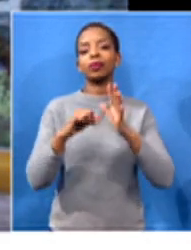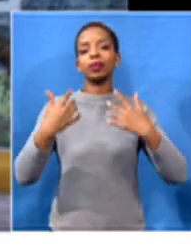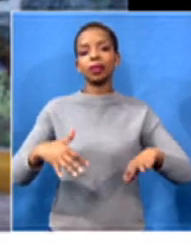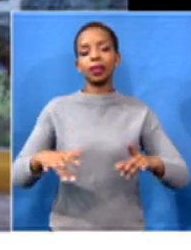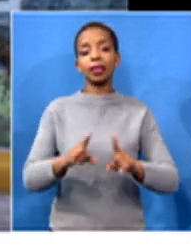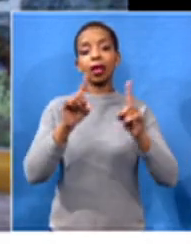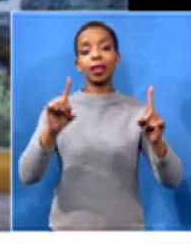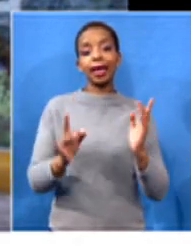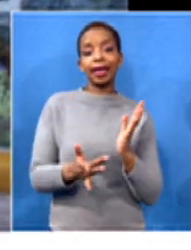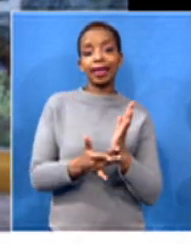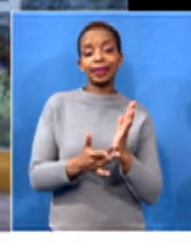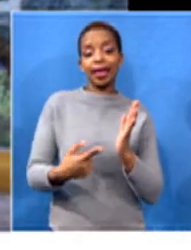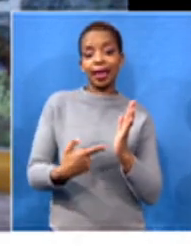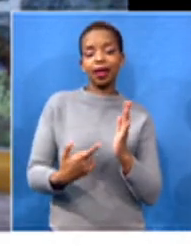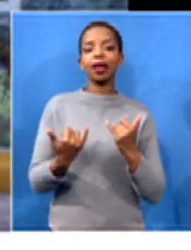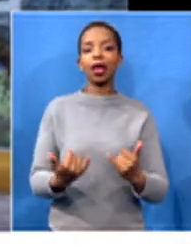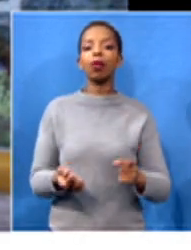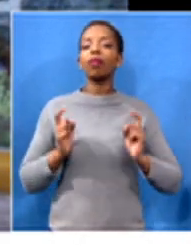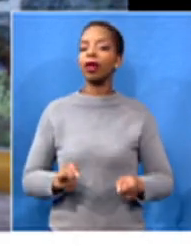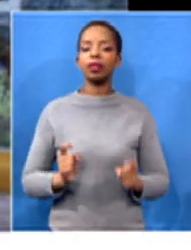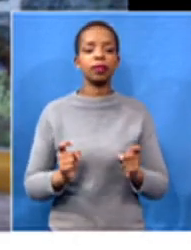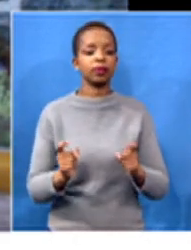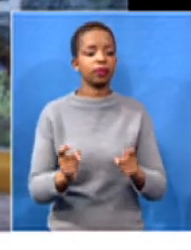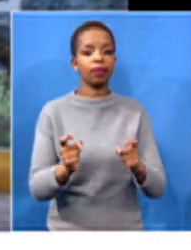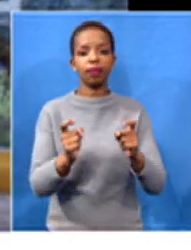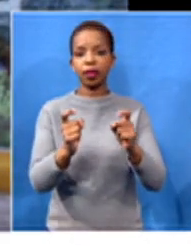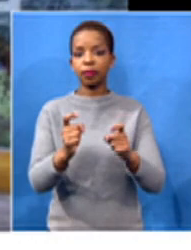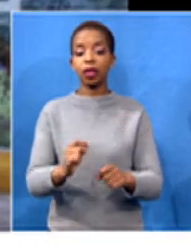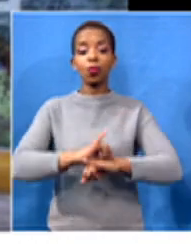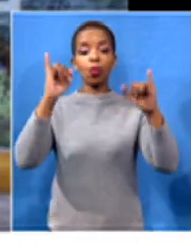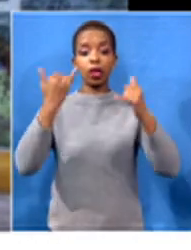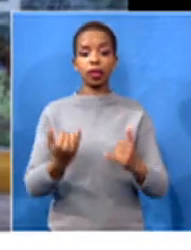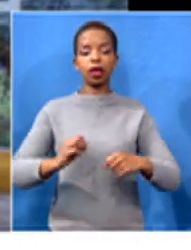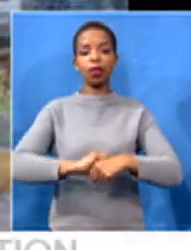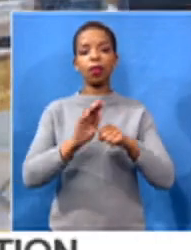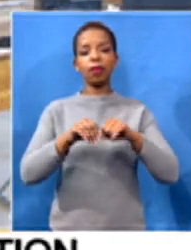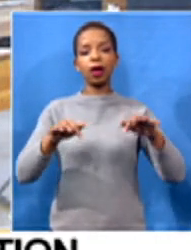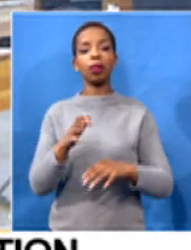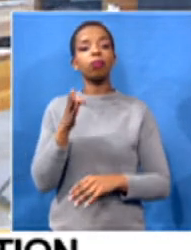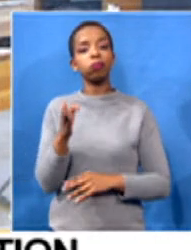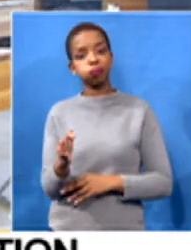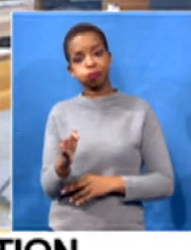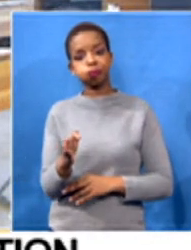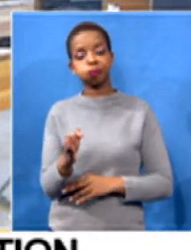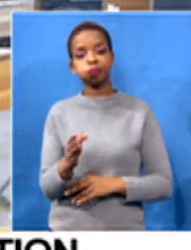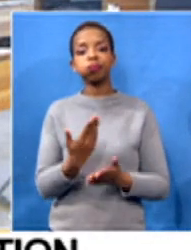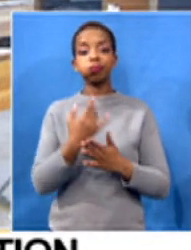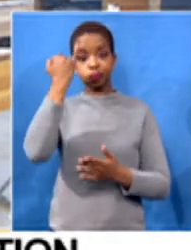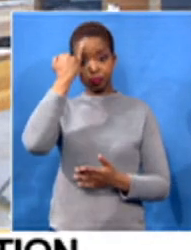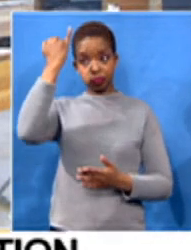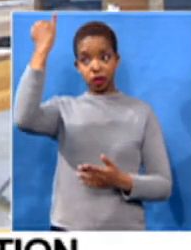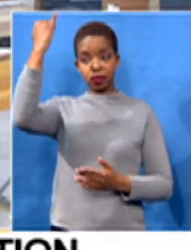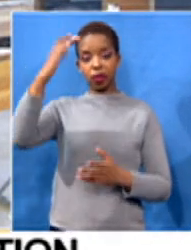going to progress very fast now as a result of COVID, and not just in education, but across the board. And that means preparing